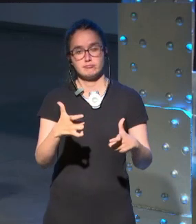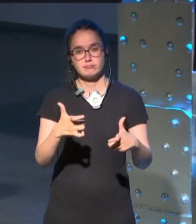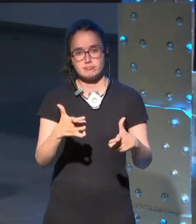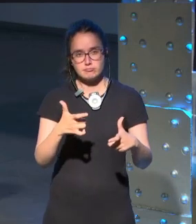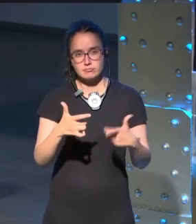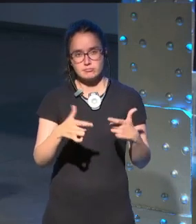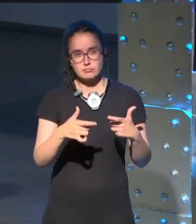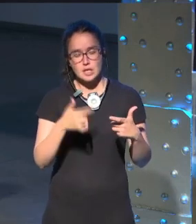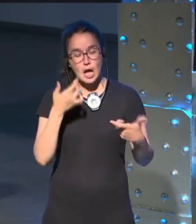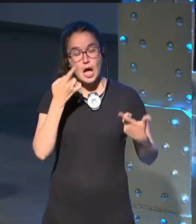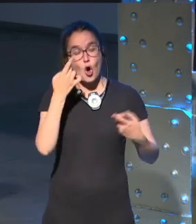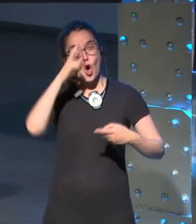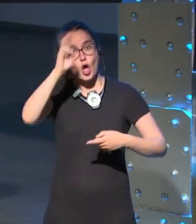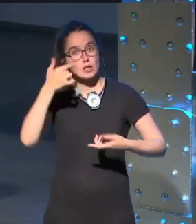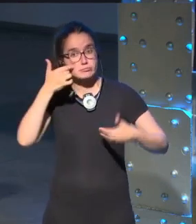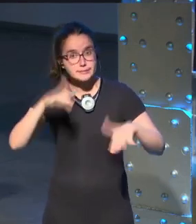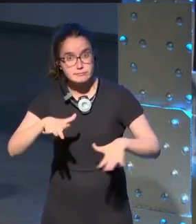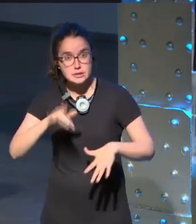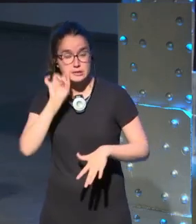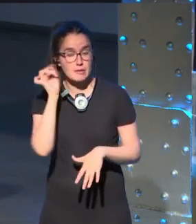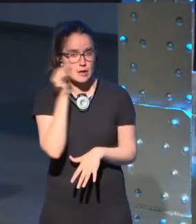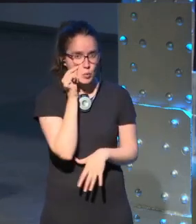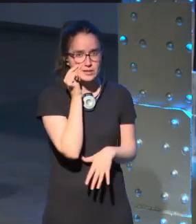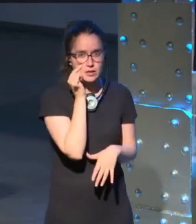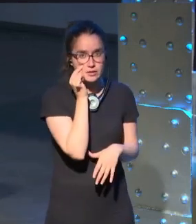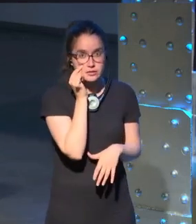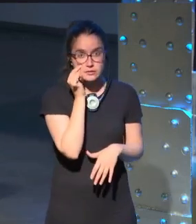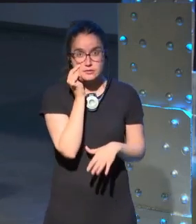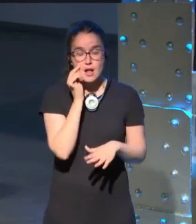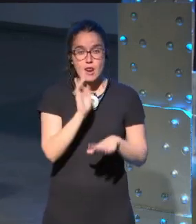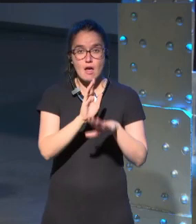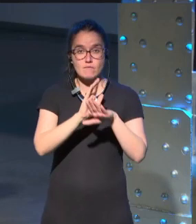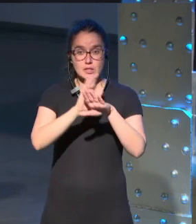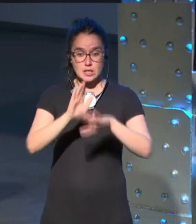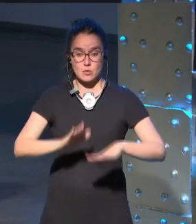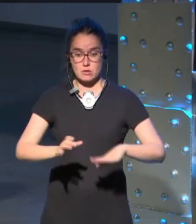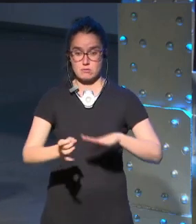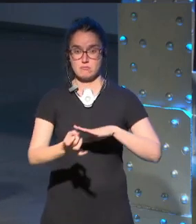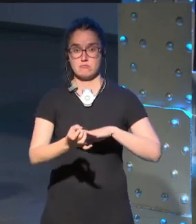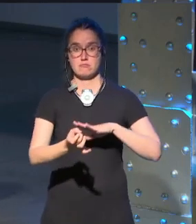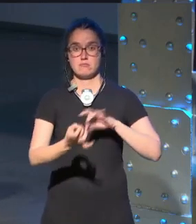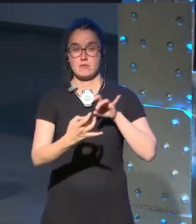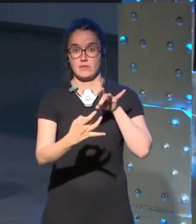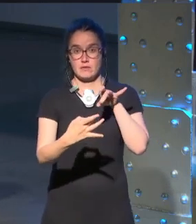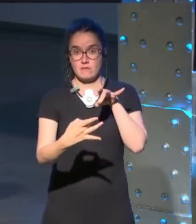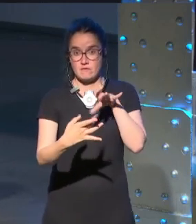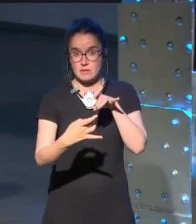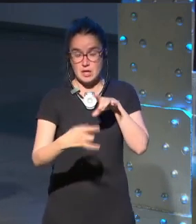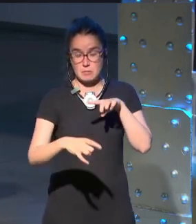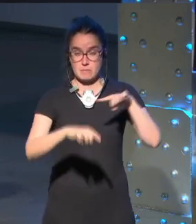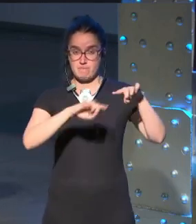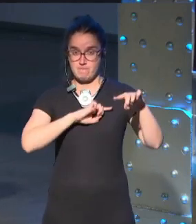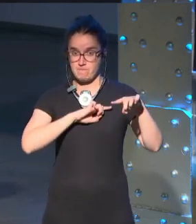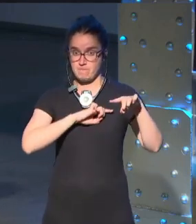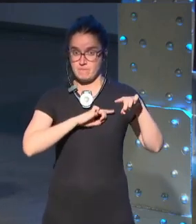them. And then when I get back a so-called final from the editor and the copy editor,